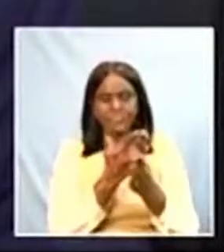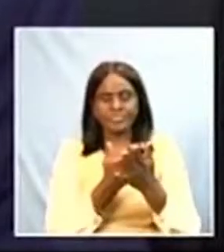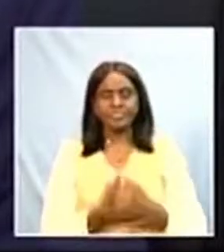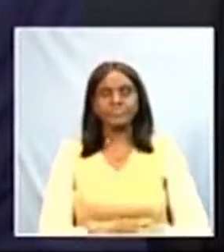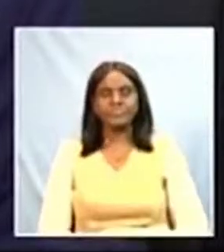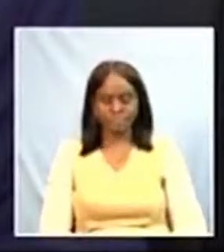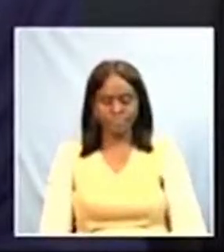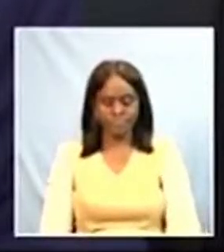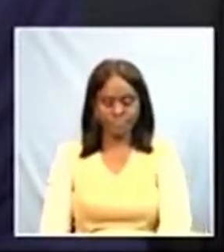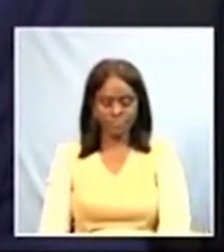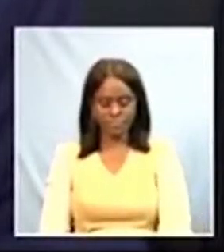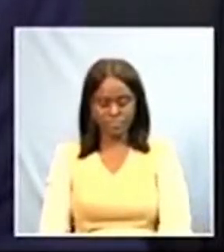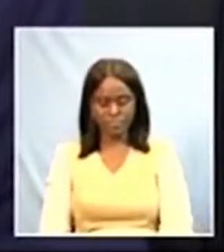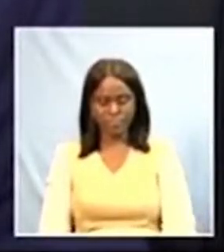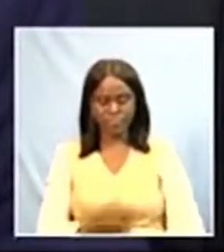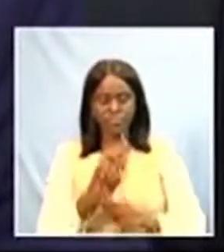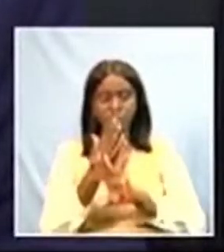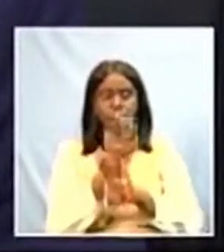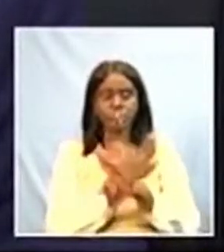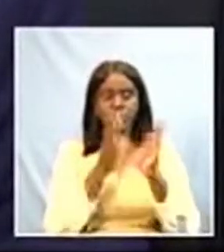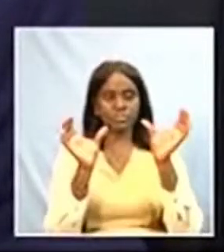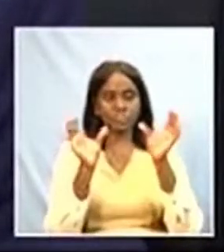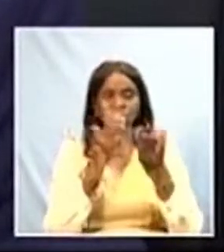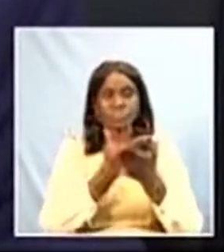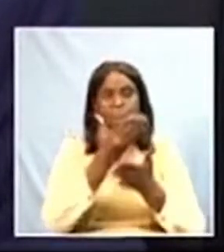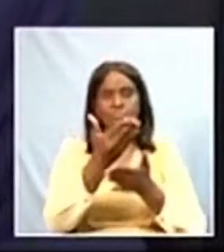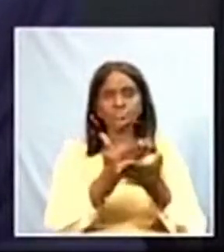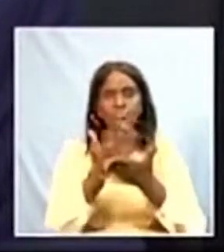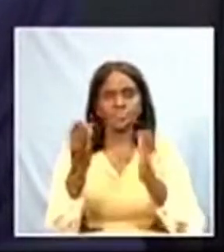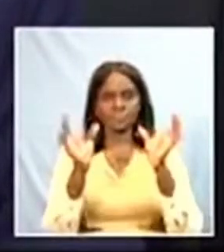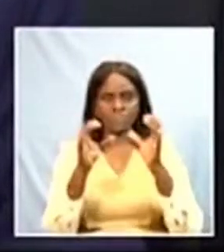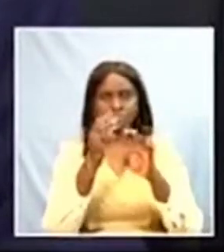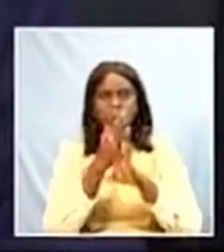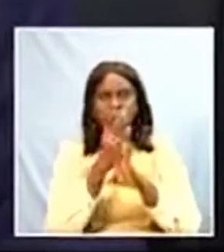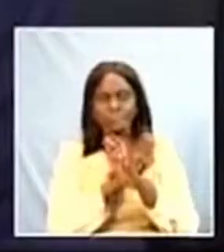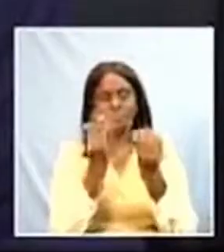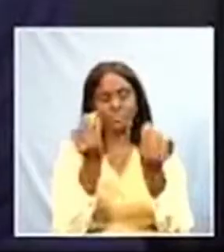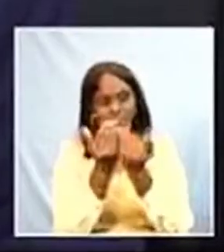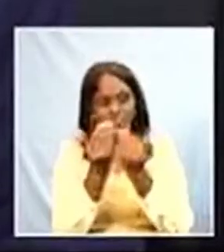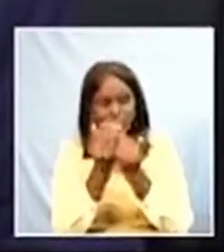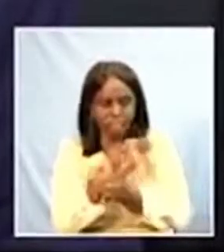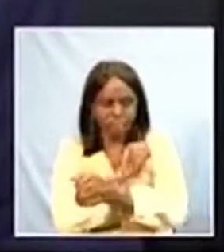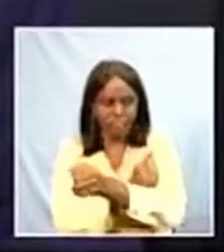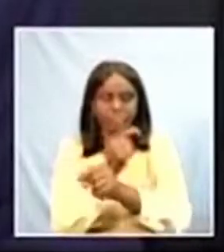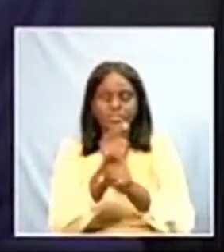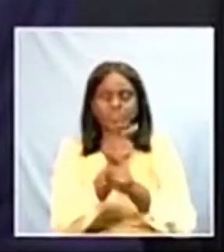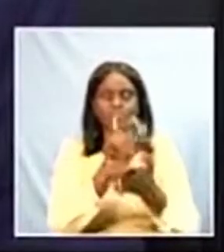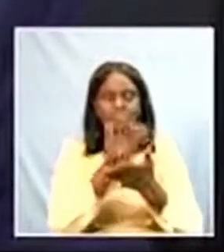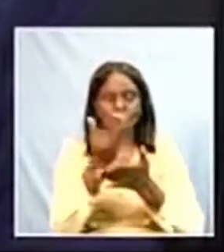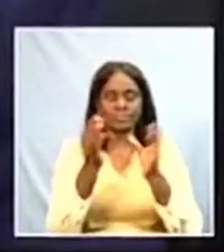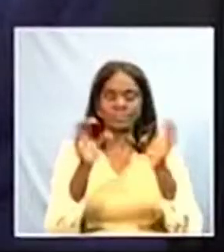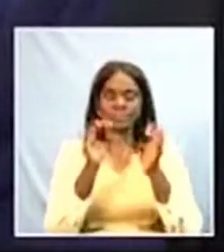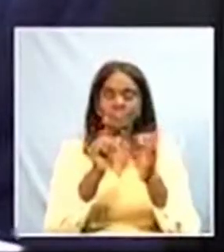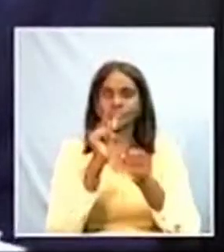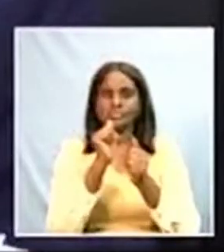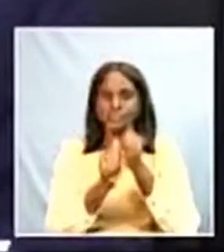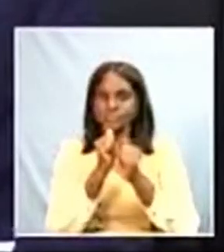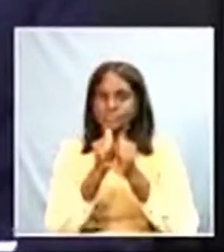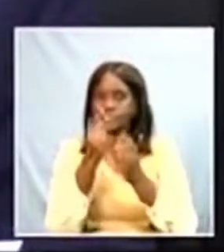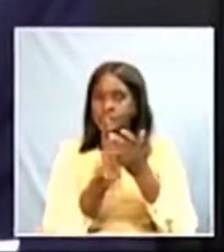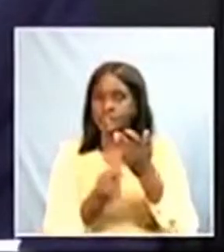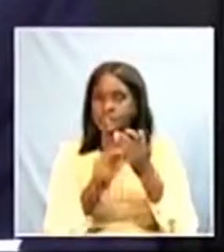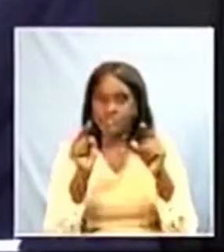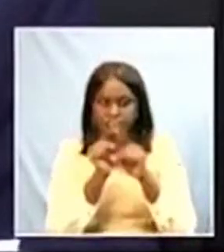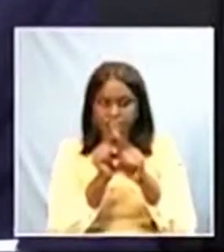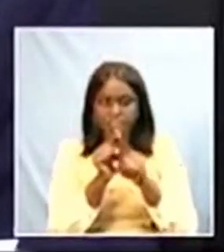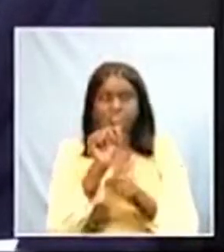meet the procurement committee, before seeking authority from procurement committee. It